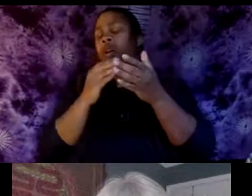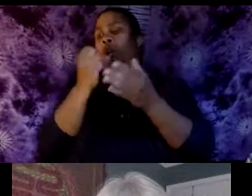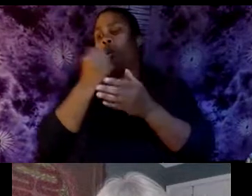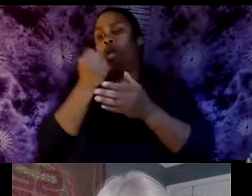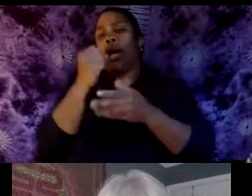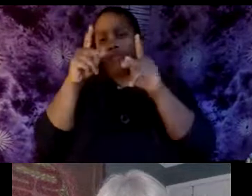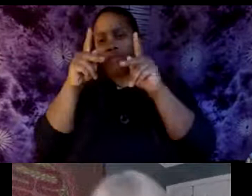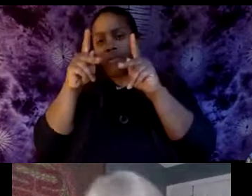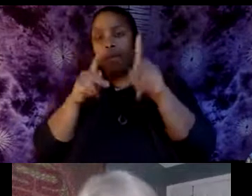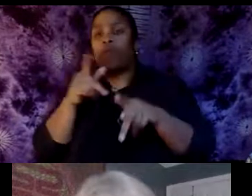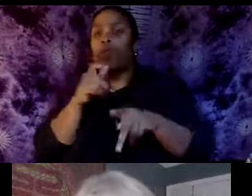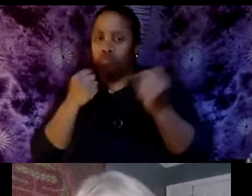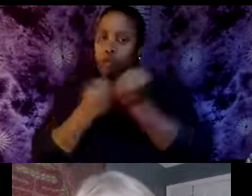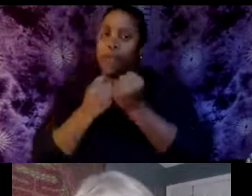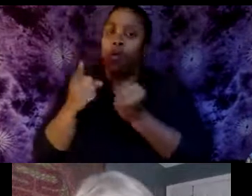be.